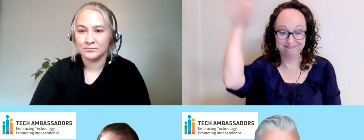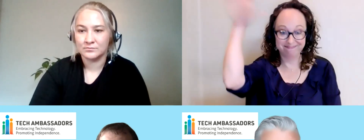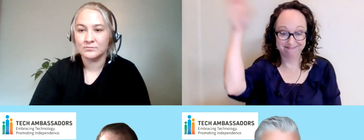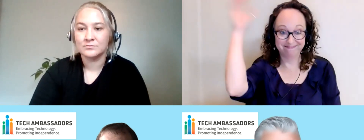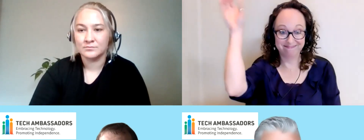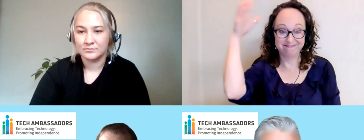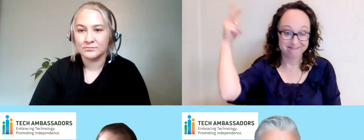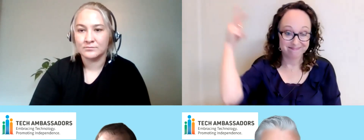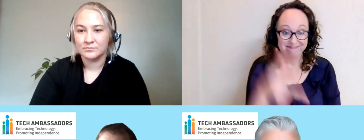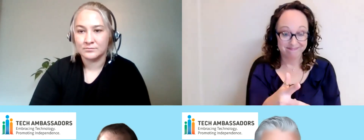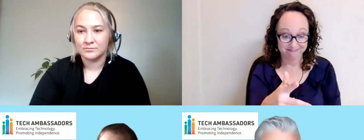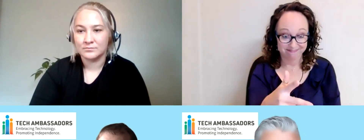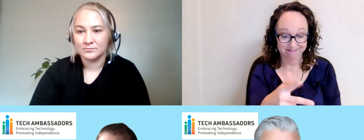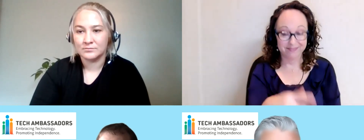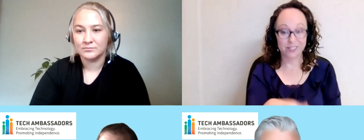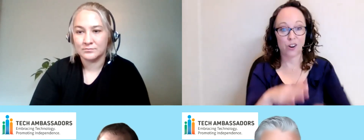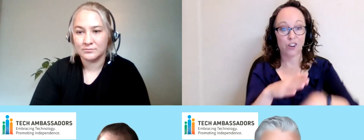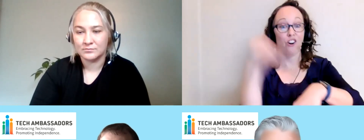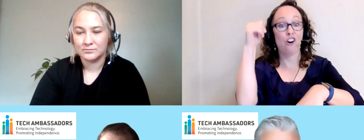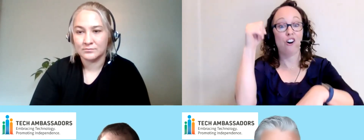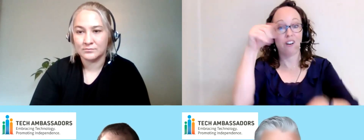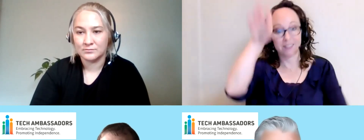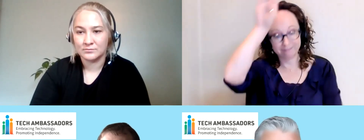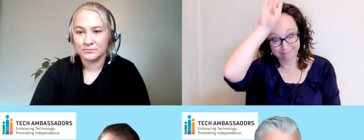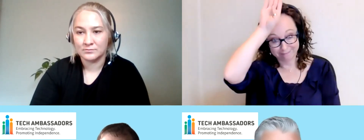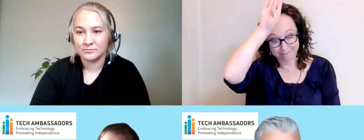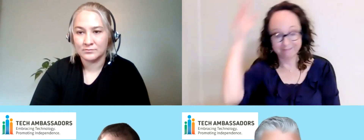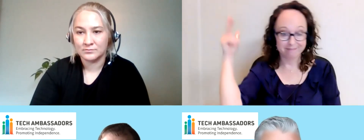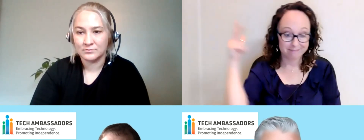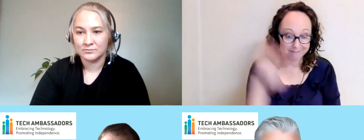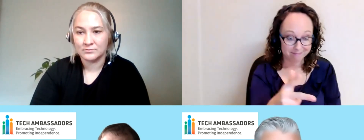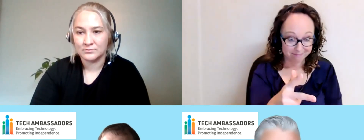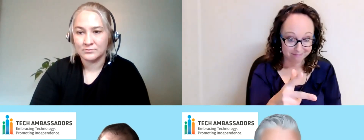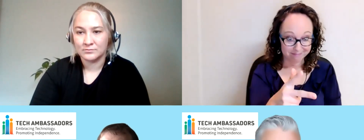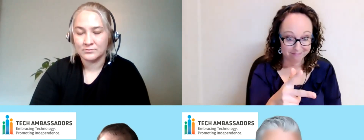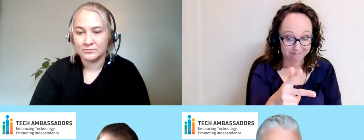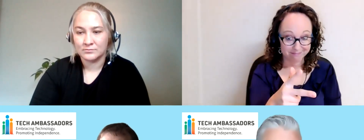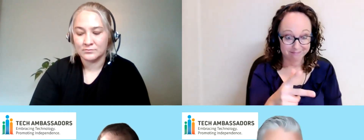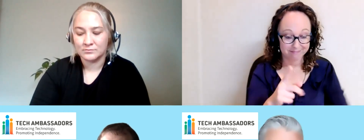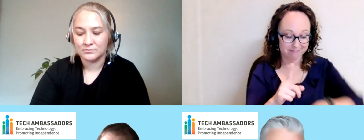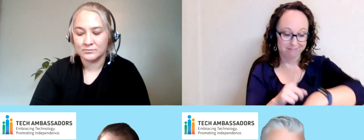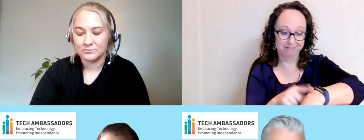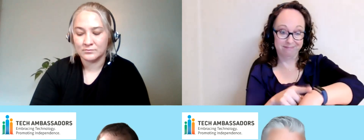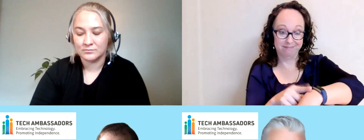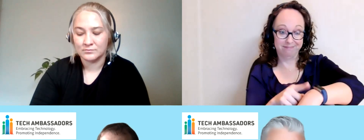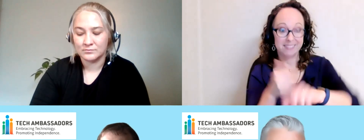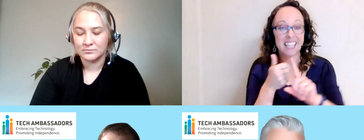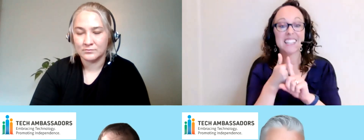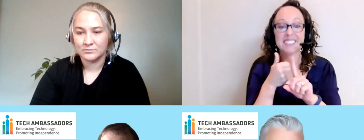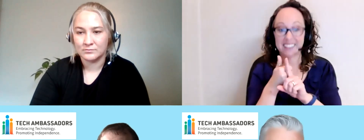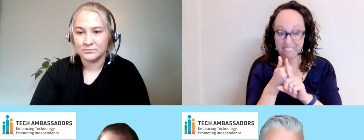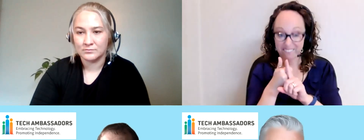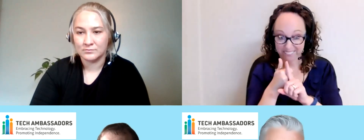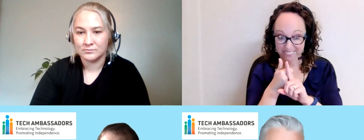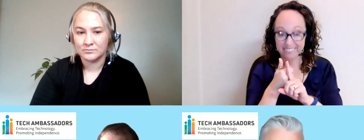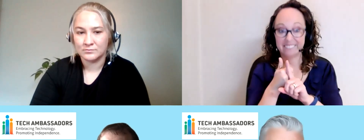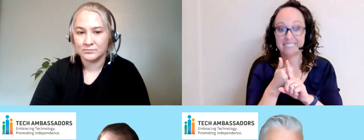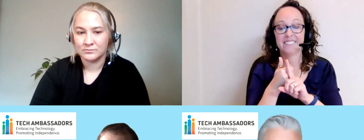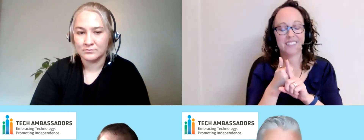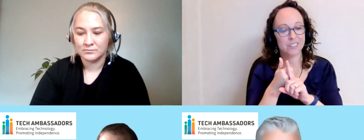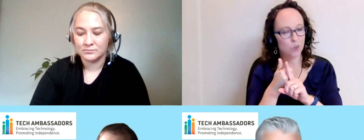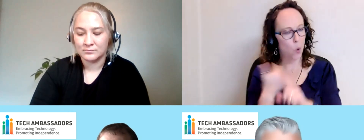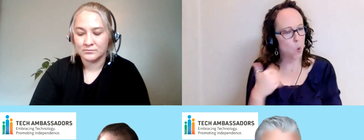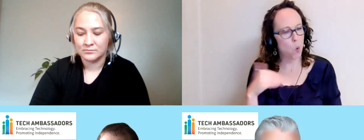fire department to my exact location for safety